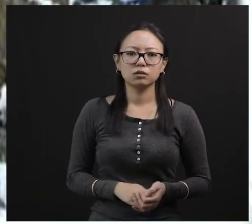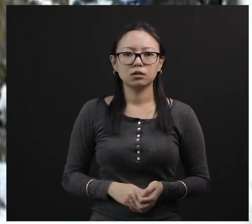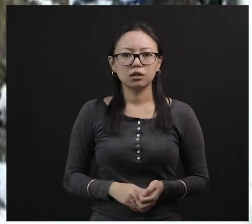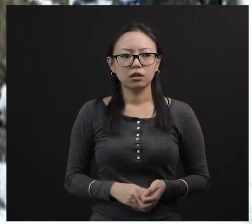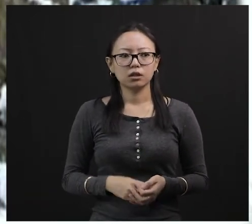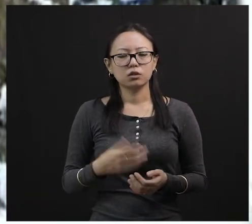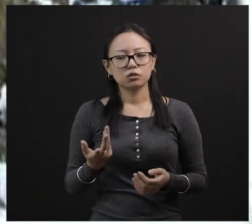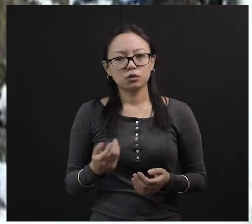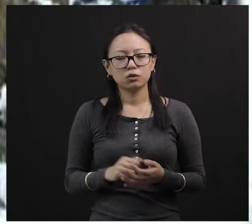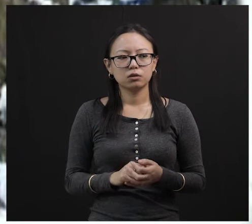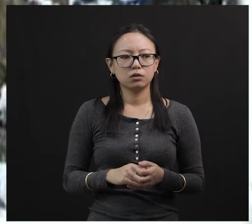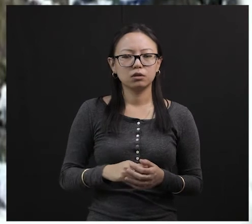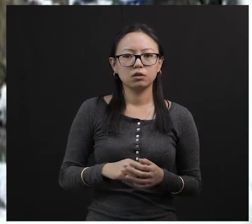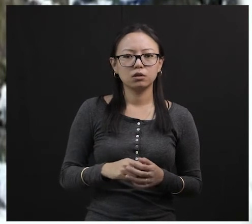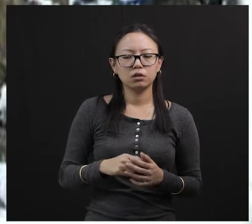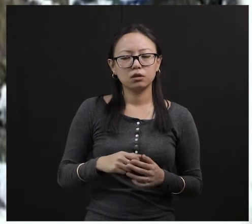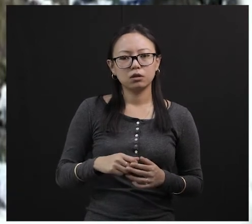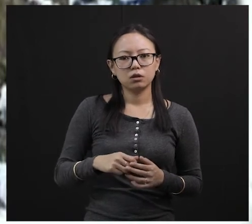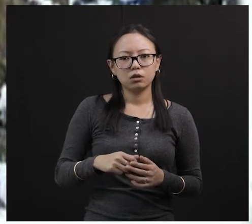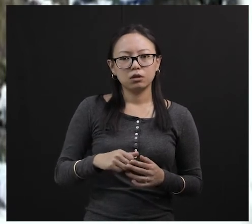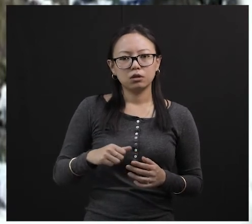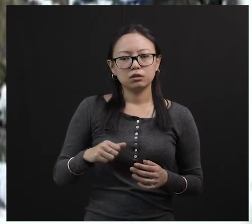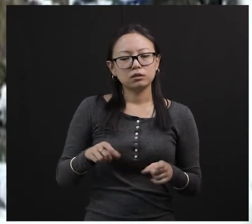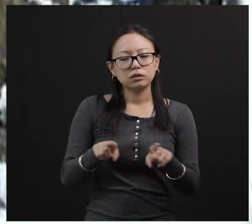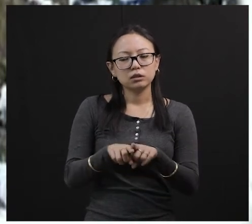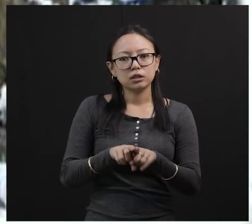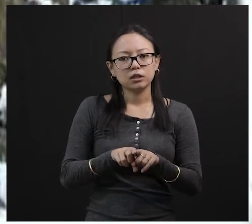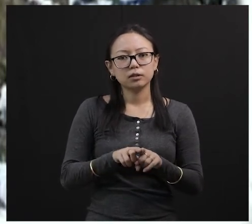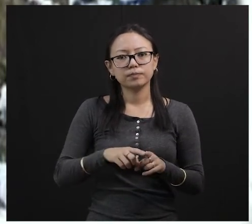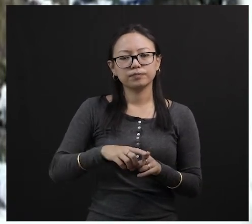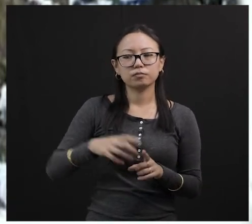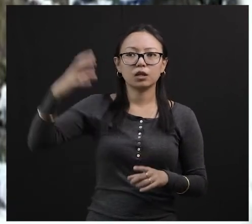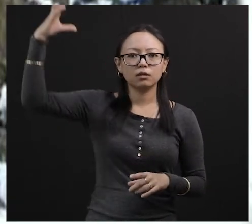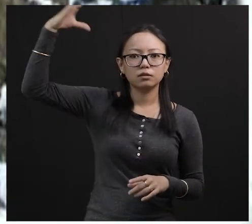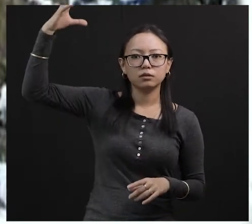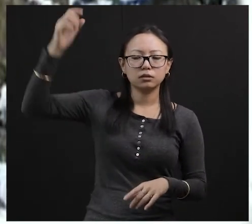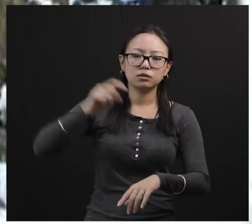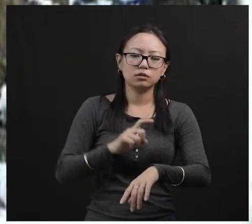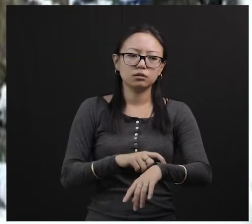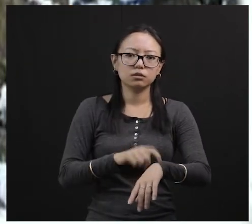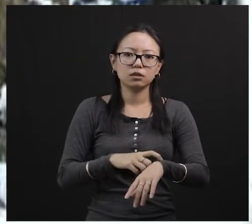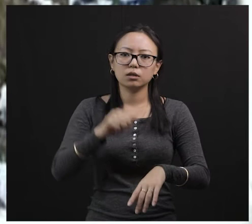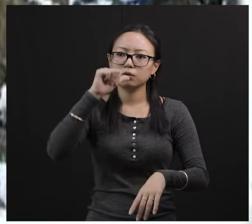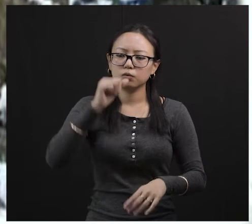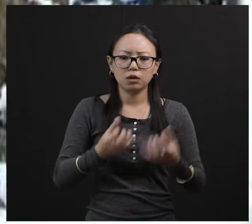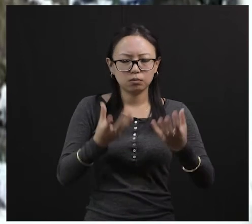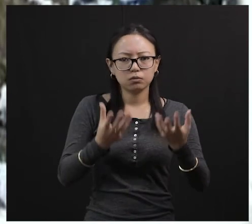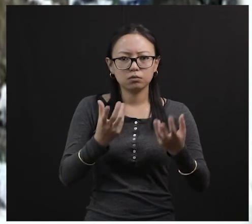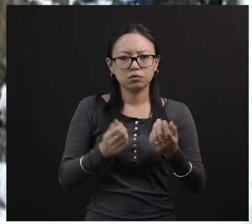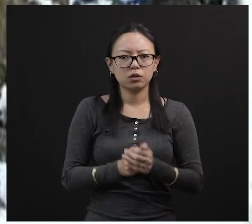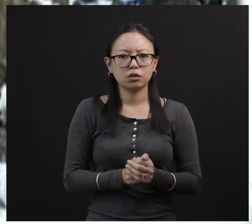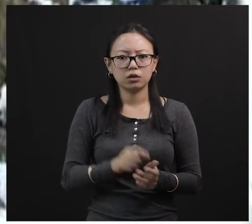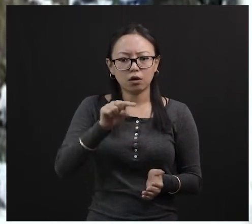it cools down during the night. And during winter, when it is very cold, wintry